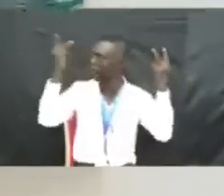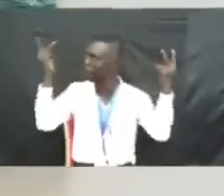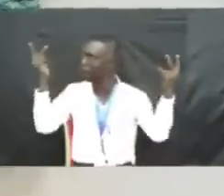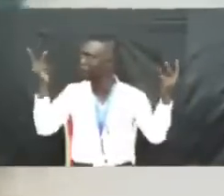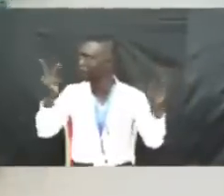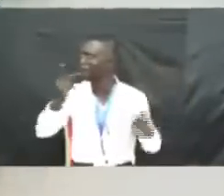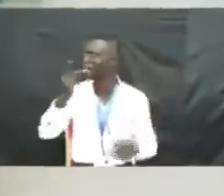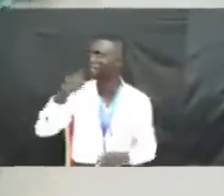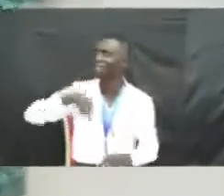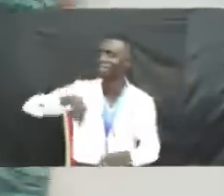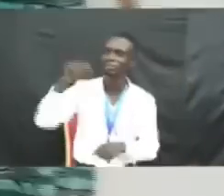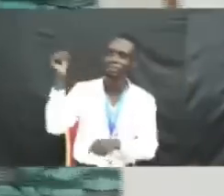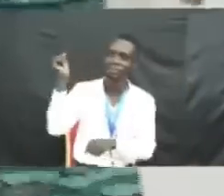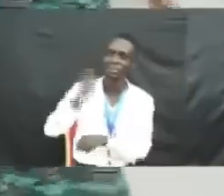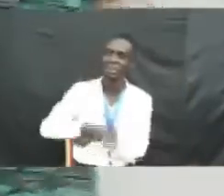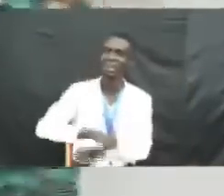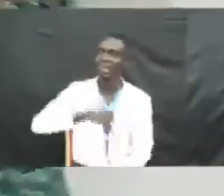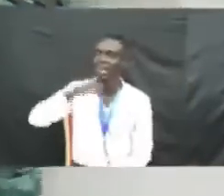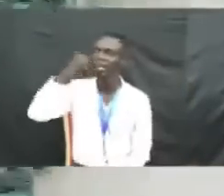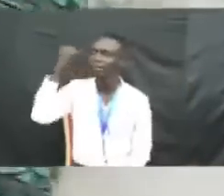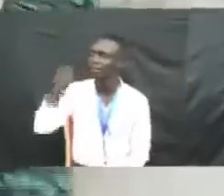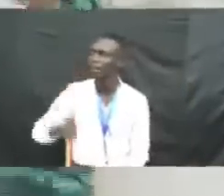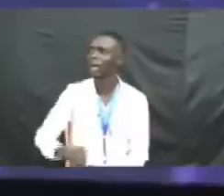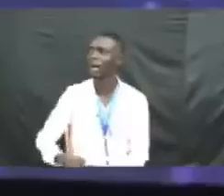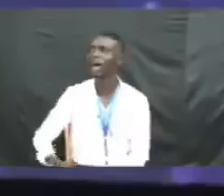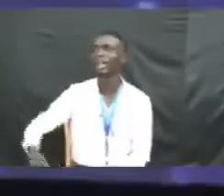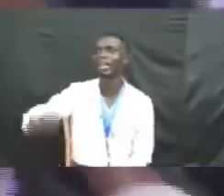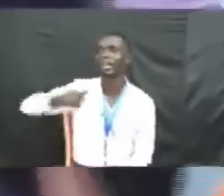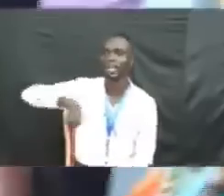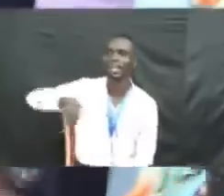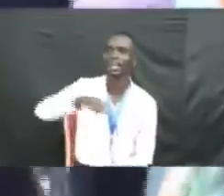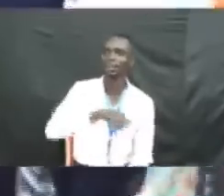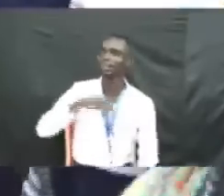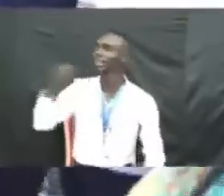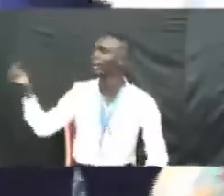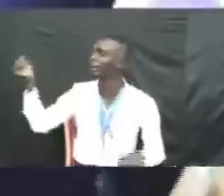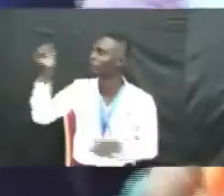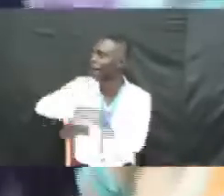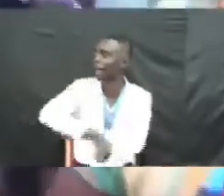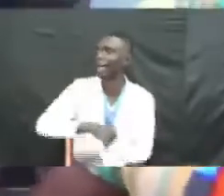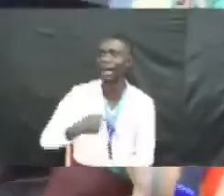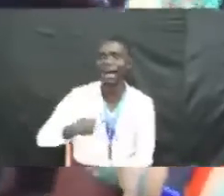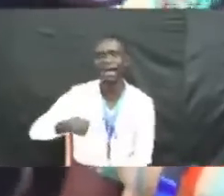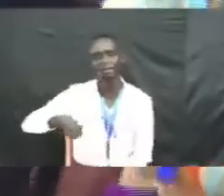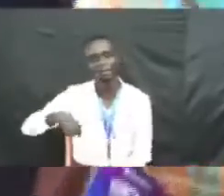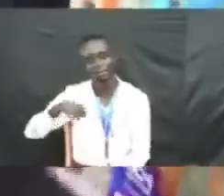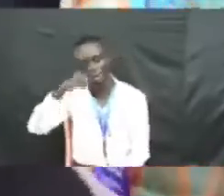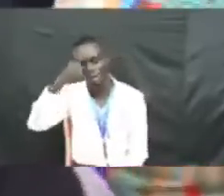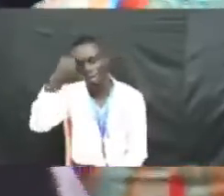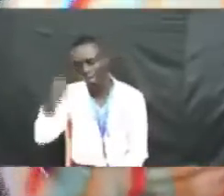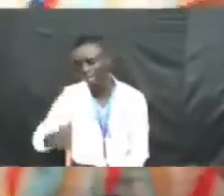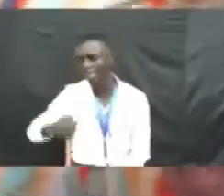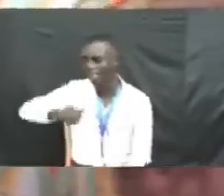We shall over surely surely we shall over